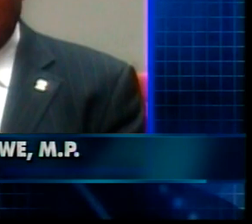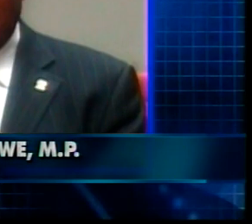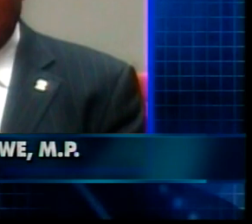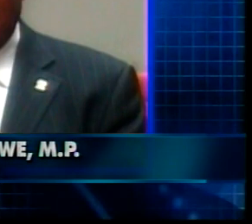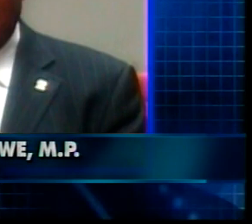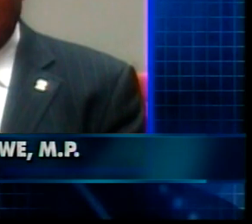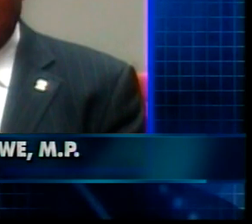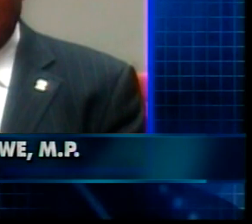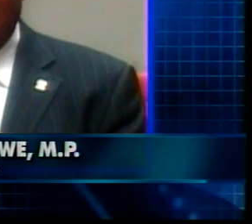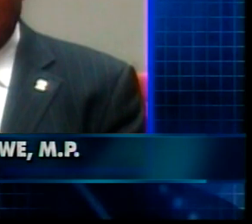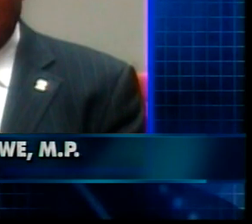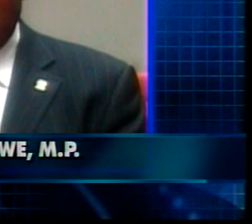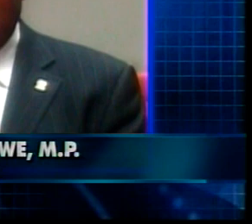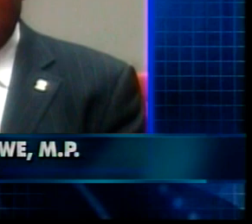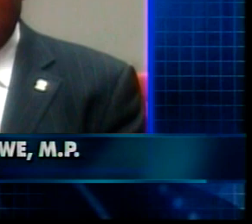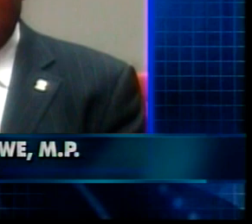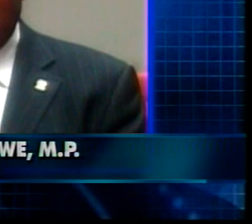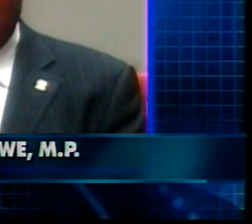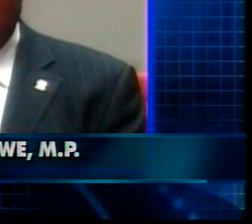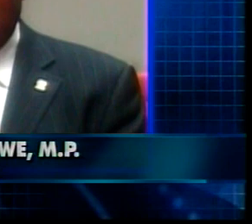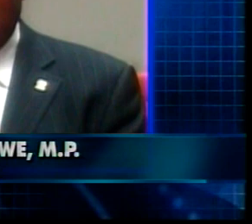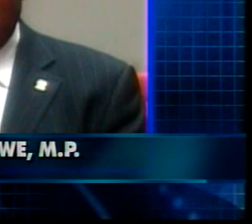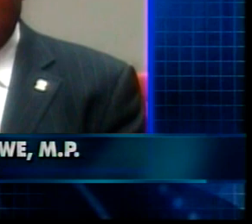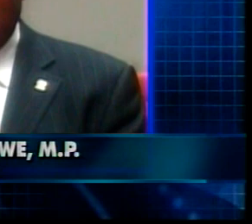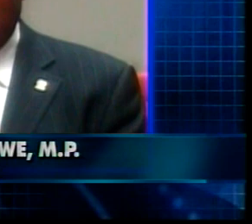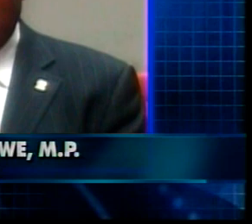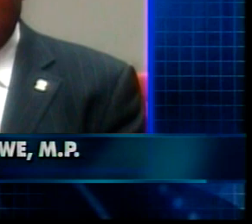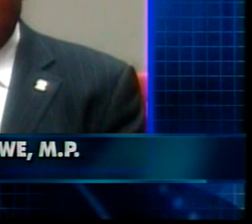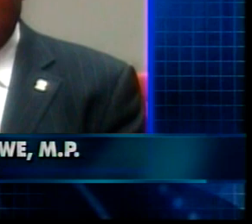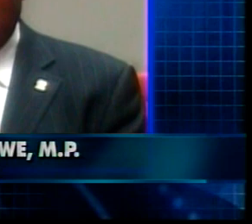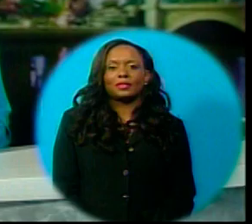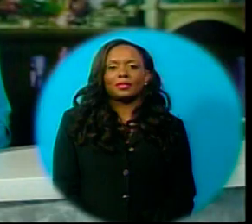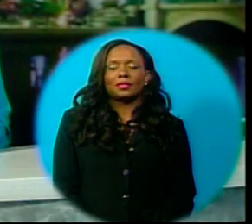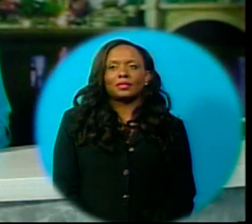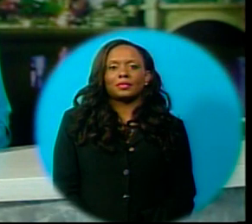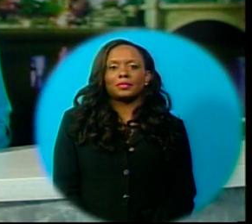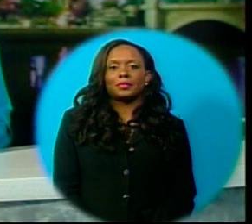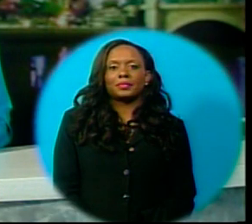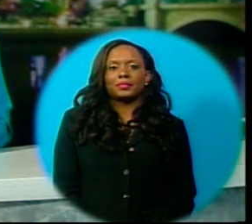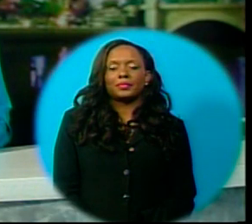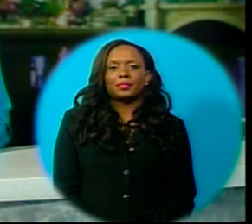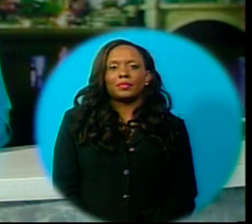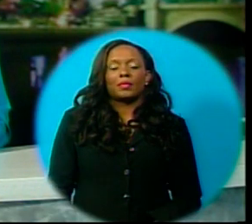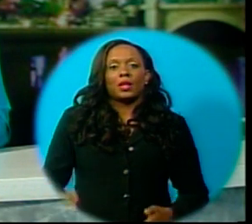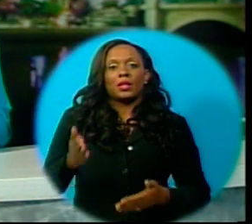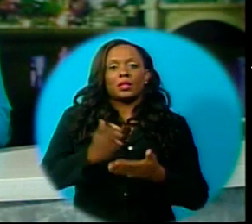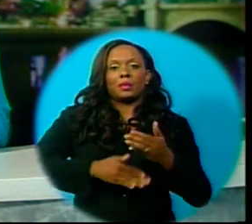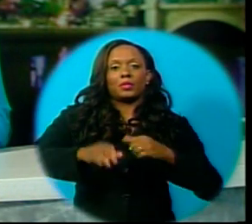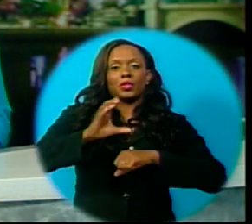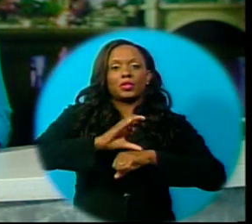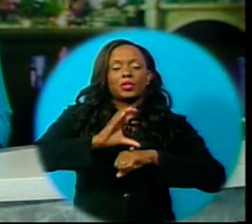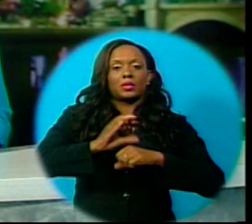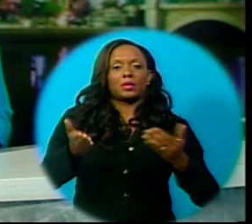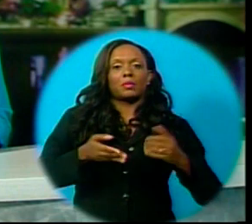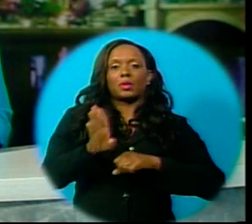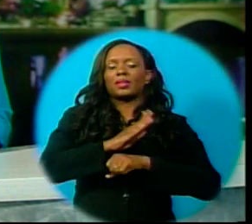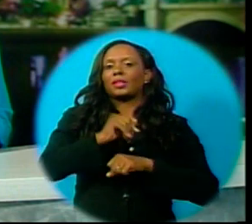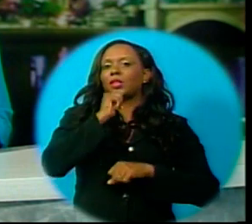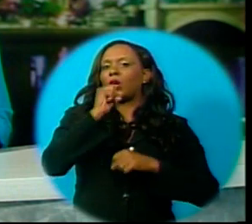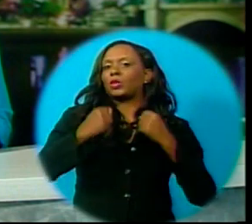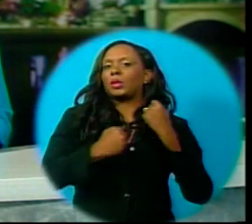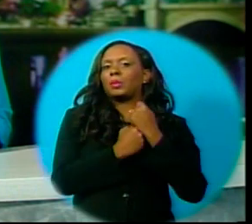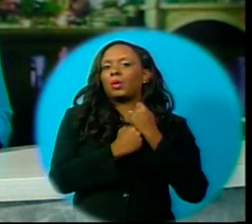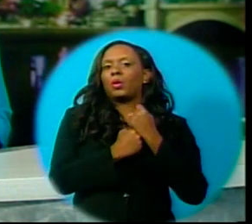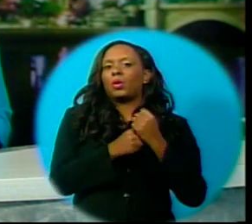of that arrangement. Of course, they operate on the principle of equal pay for equal work. Some of the churches in Barbados do not